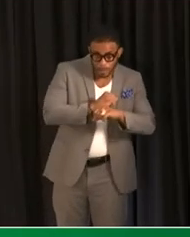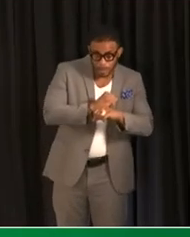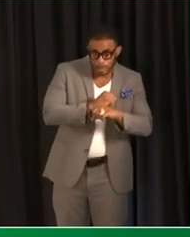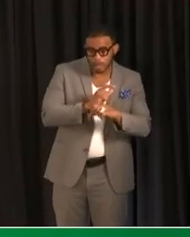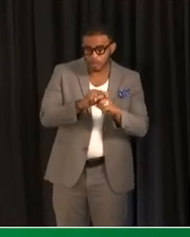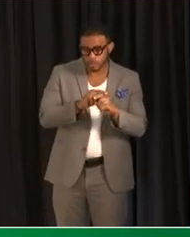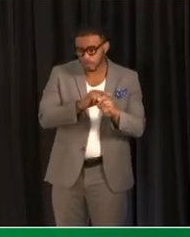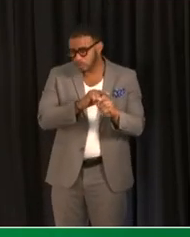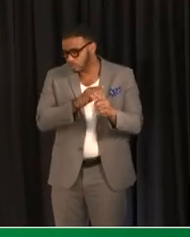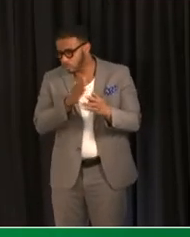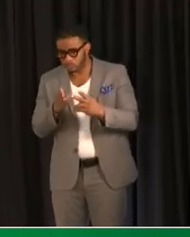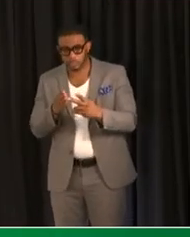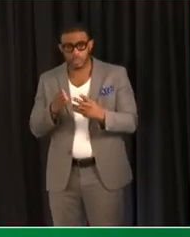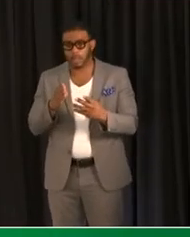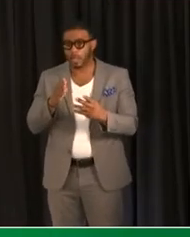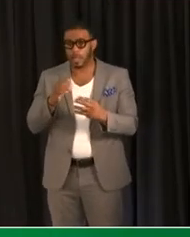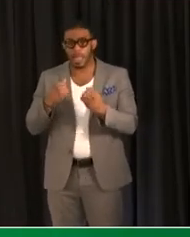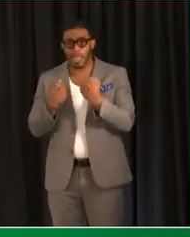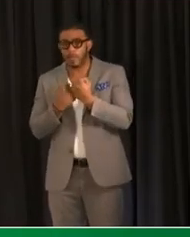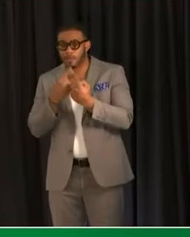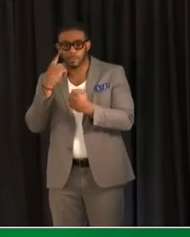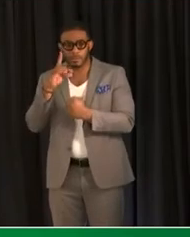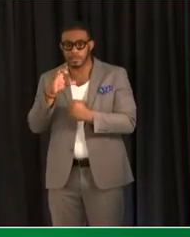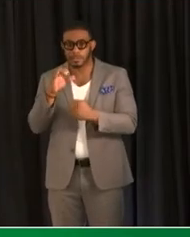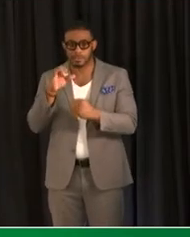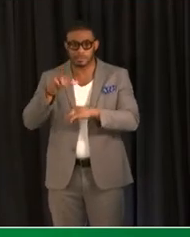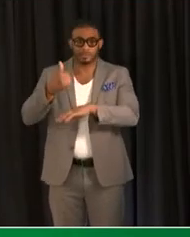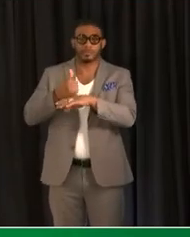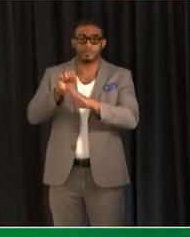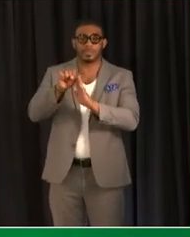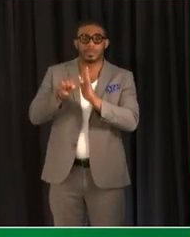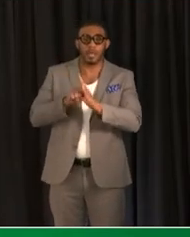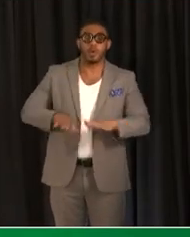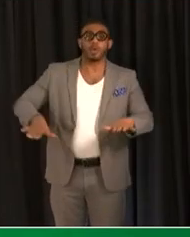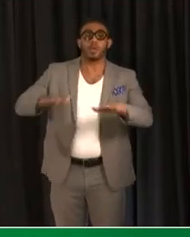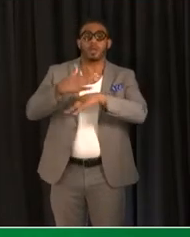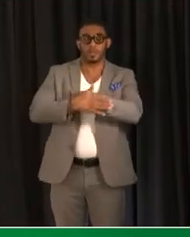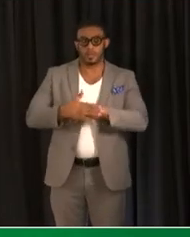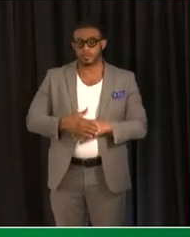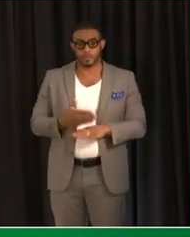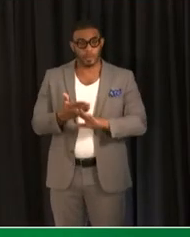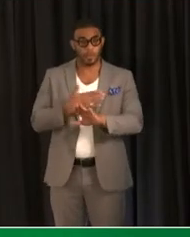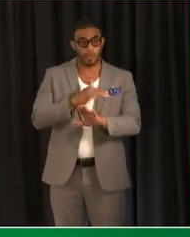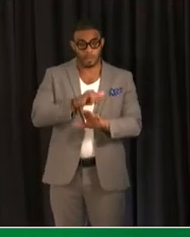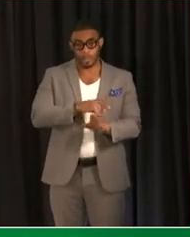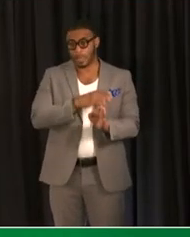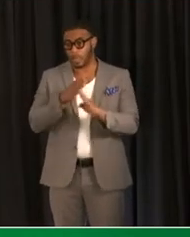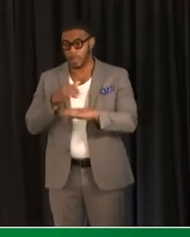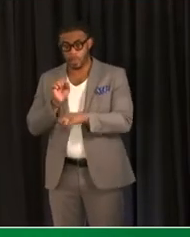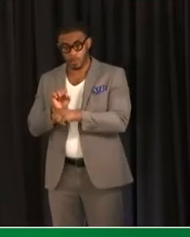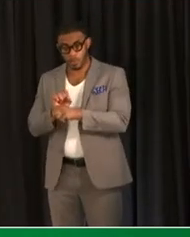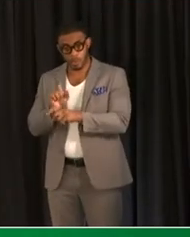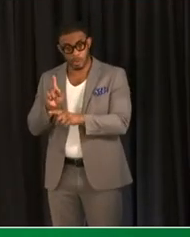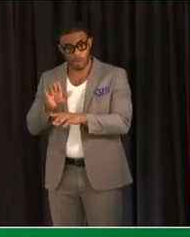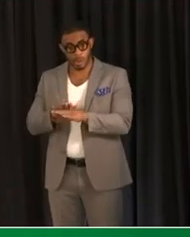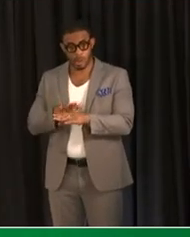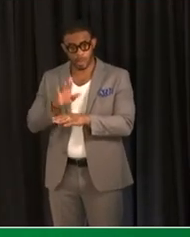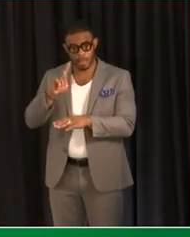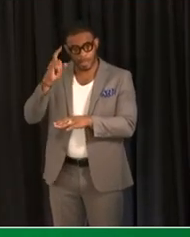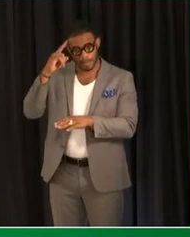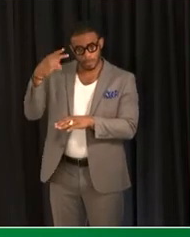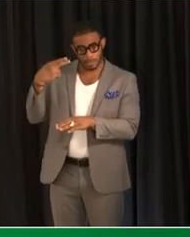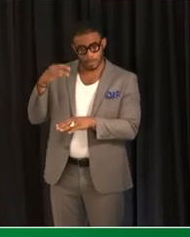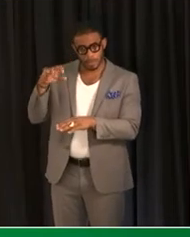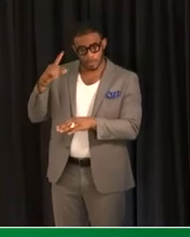business protection to tenants' rights to advocating for D.C. statehood across the country. Before that time, I worked